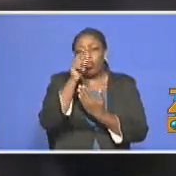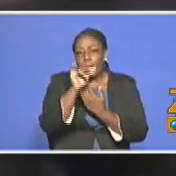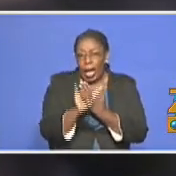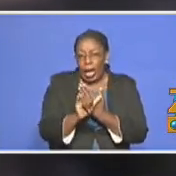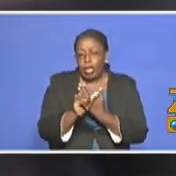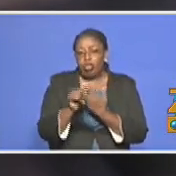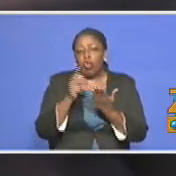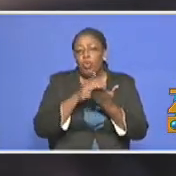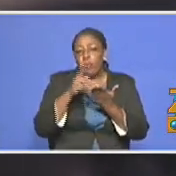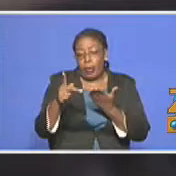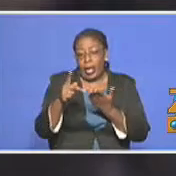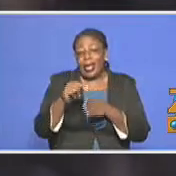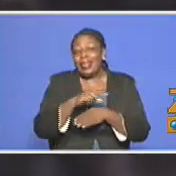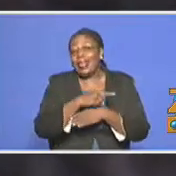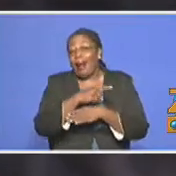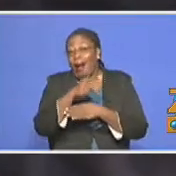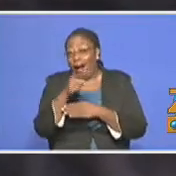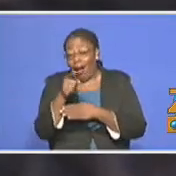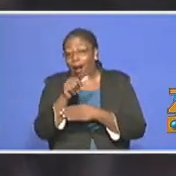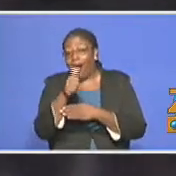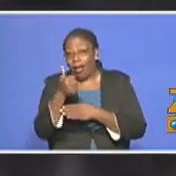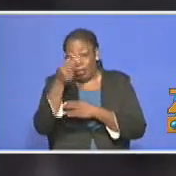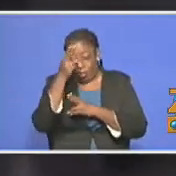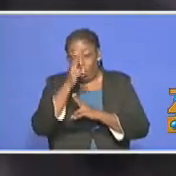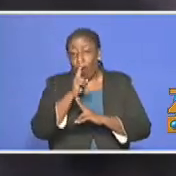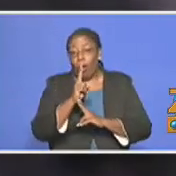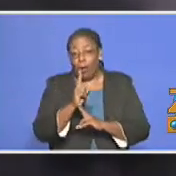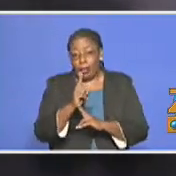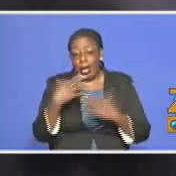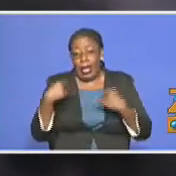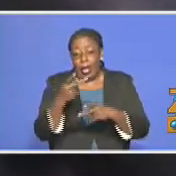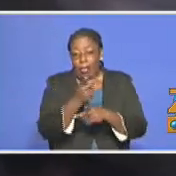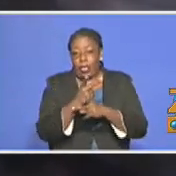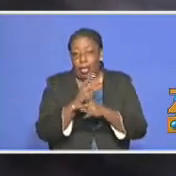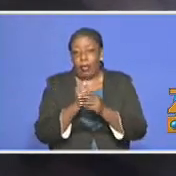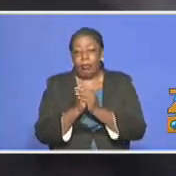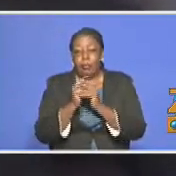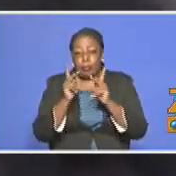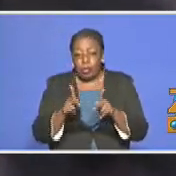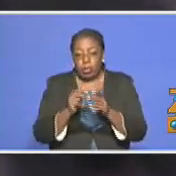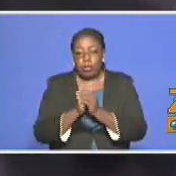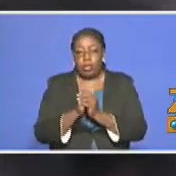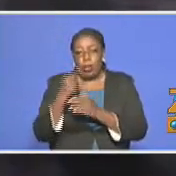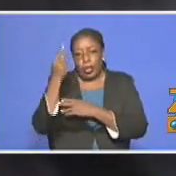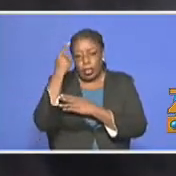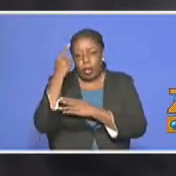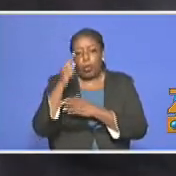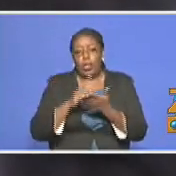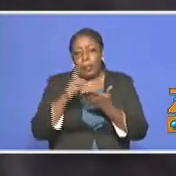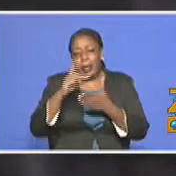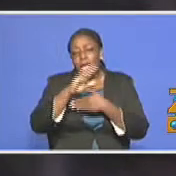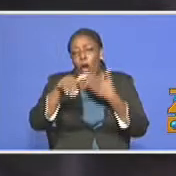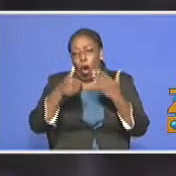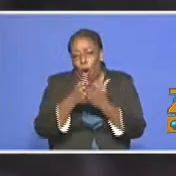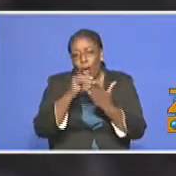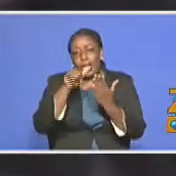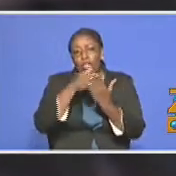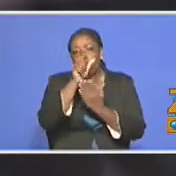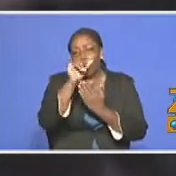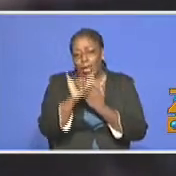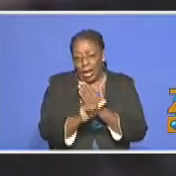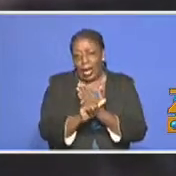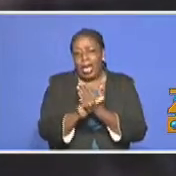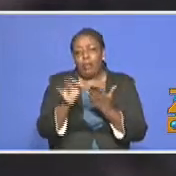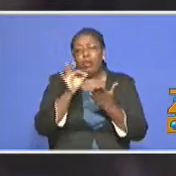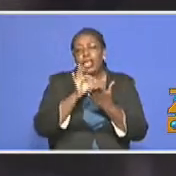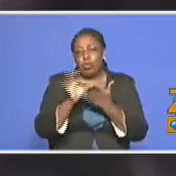pay the others the honorarium. There is a thinking, though, that perhaps we should pay it all in July, just make sure that we cover